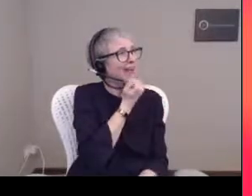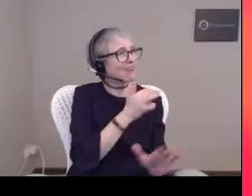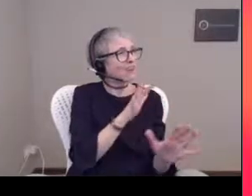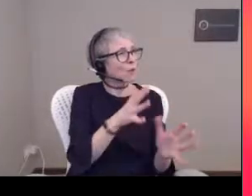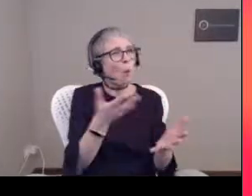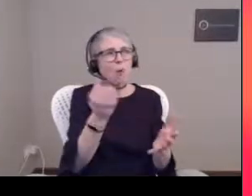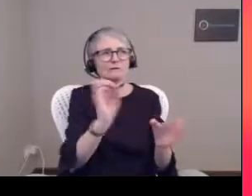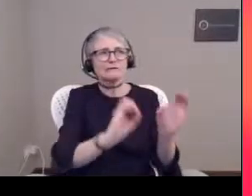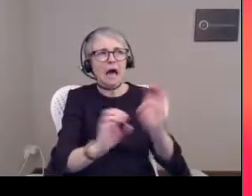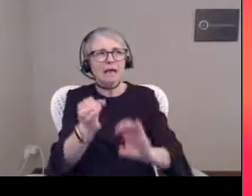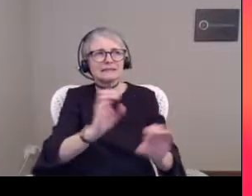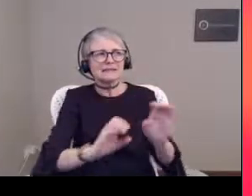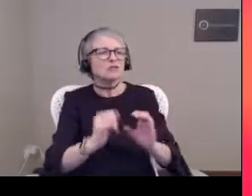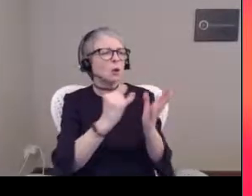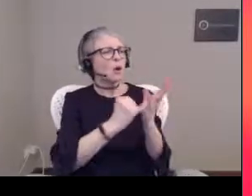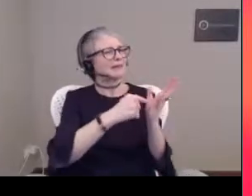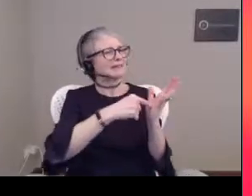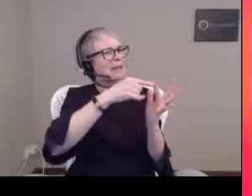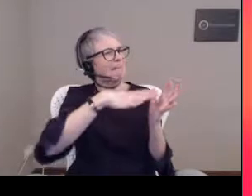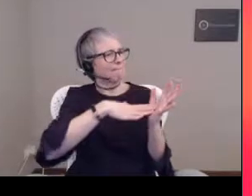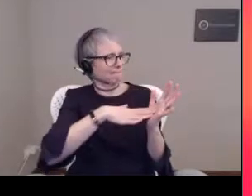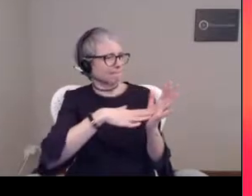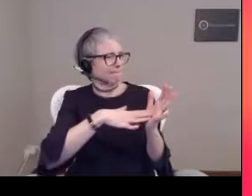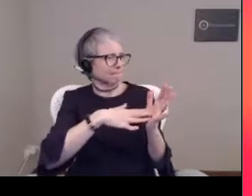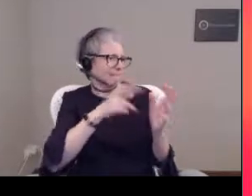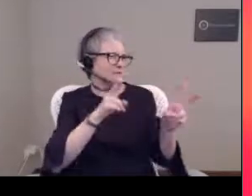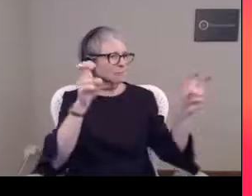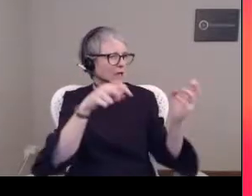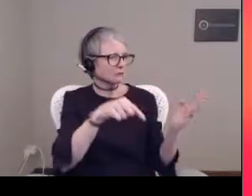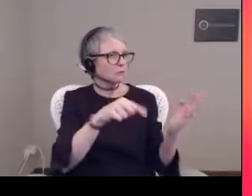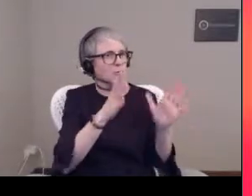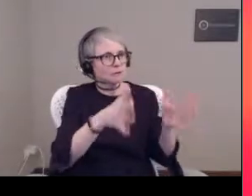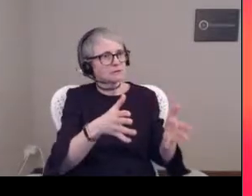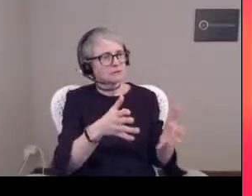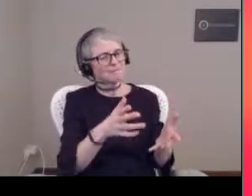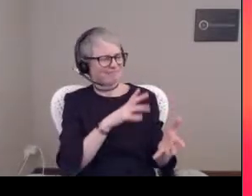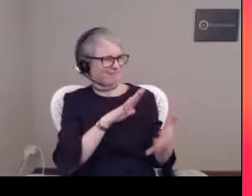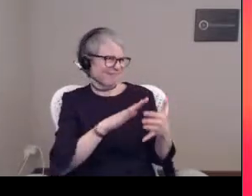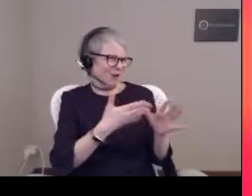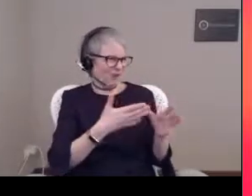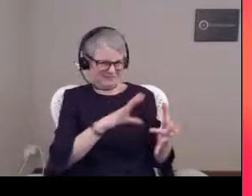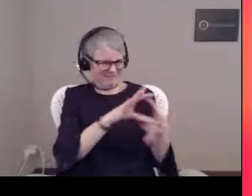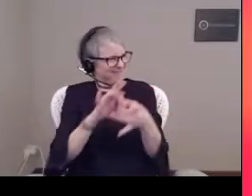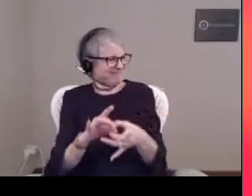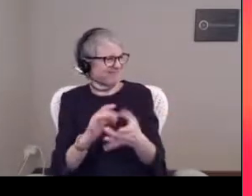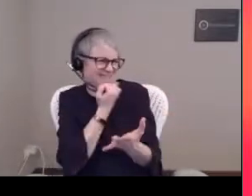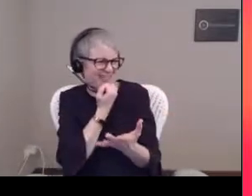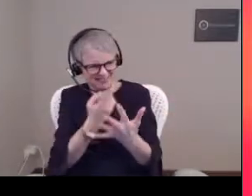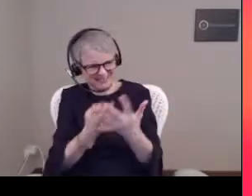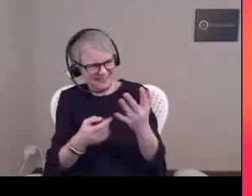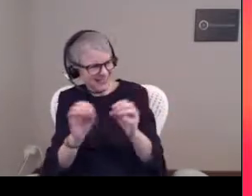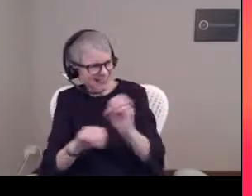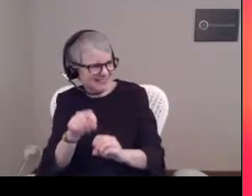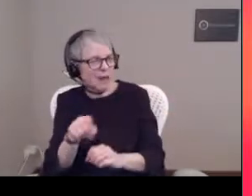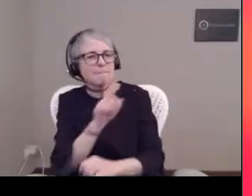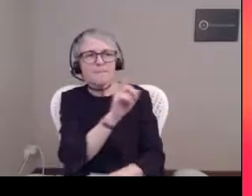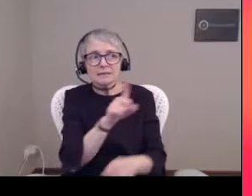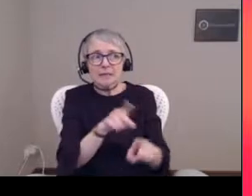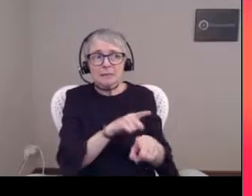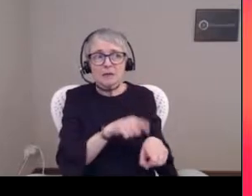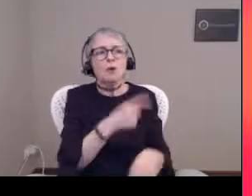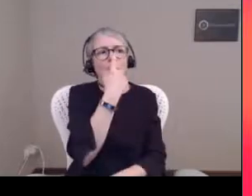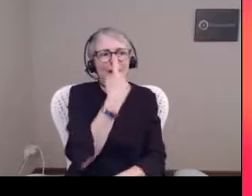technology, engineering, because of the nature of the qualification. But at the same time, we are offering a potential way of